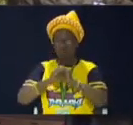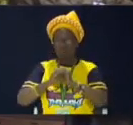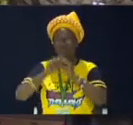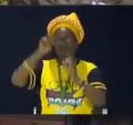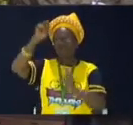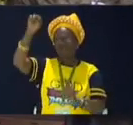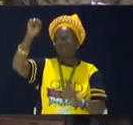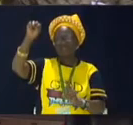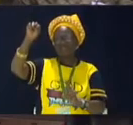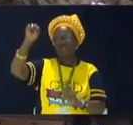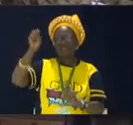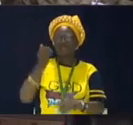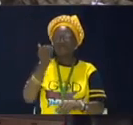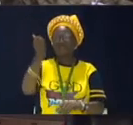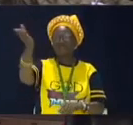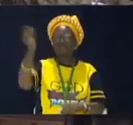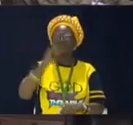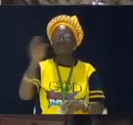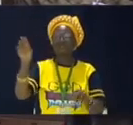There's no one like Him.